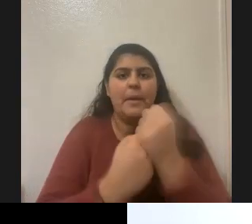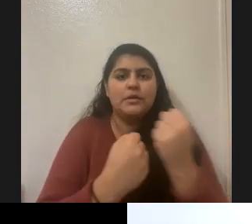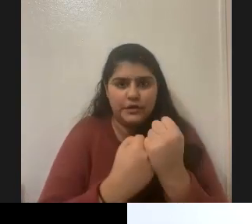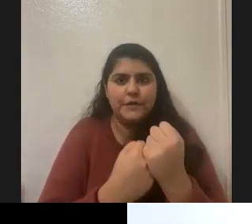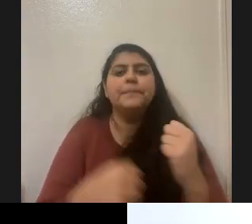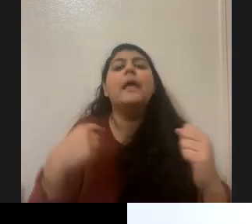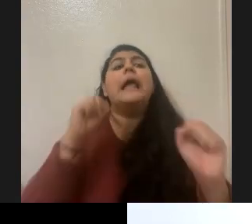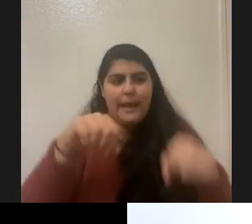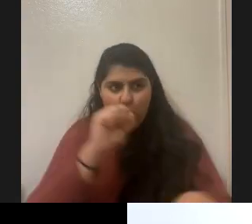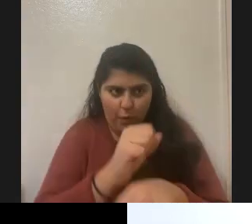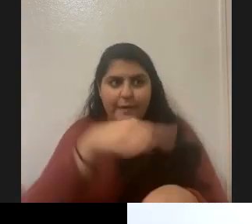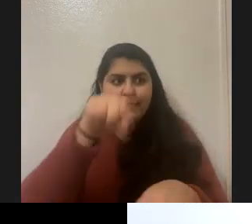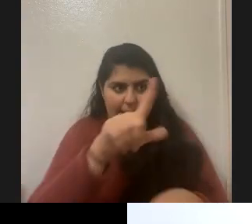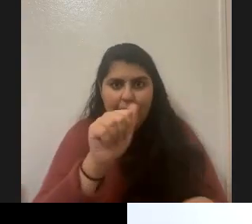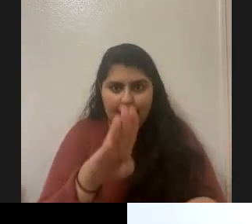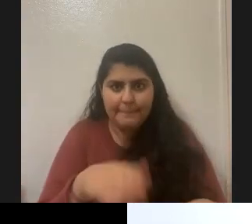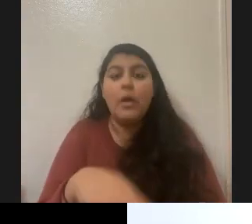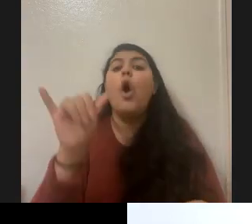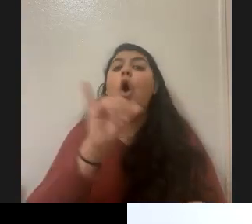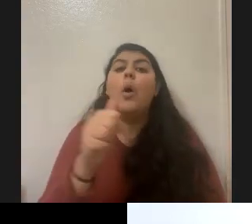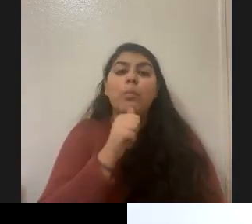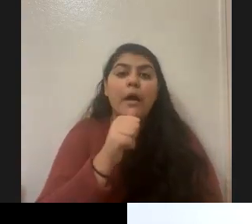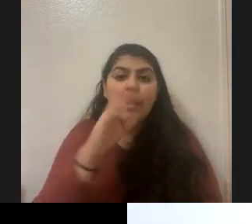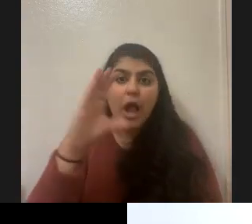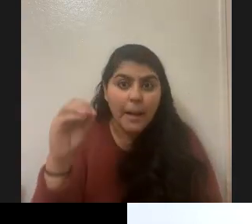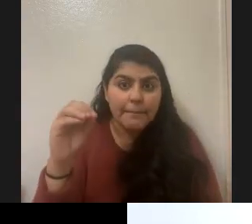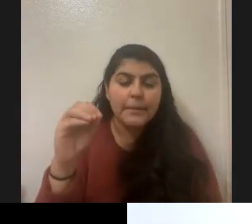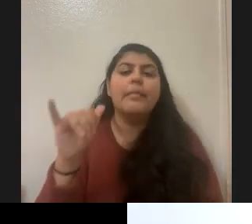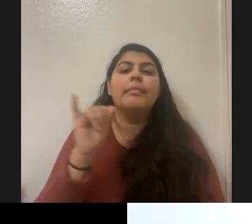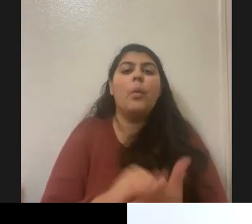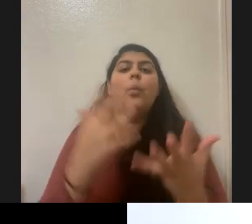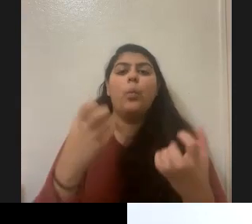at these labs. There's also a lot of private companies that want to do